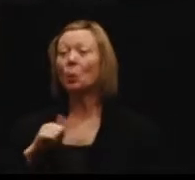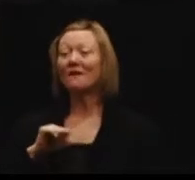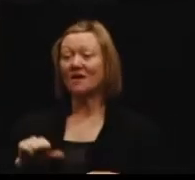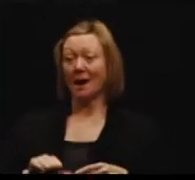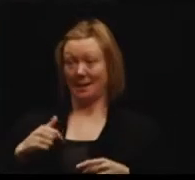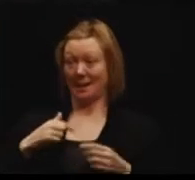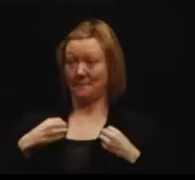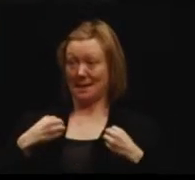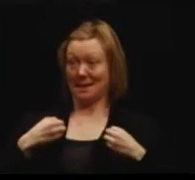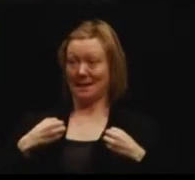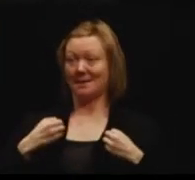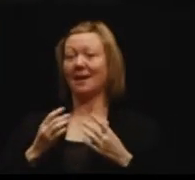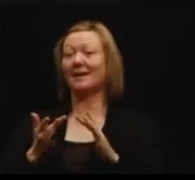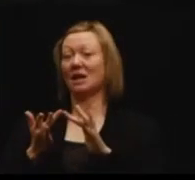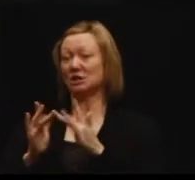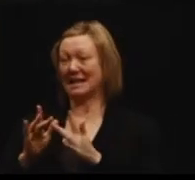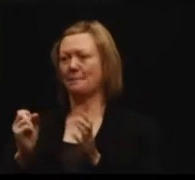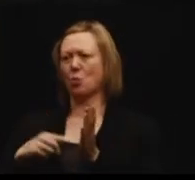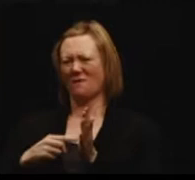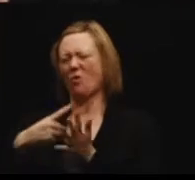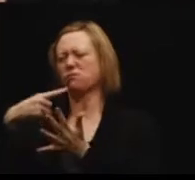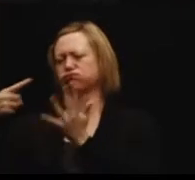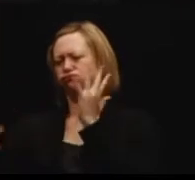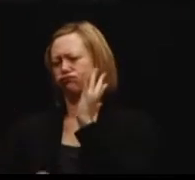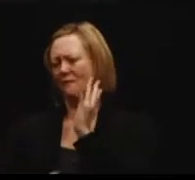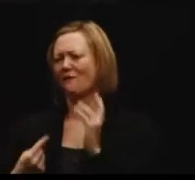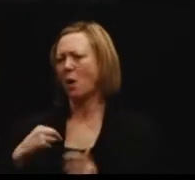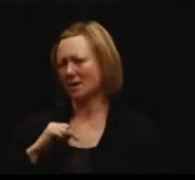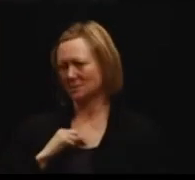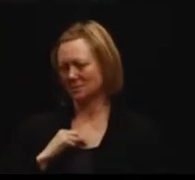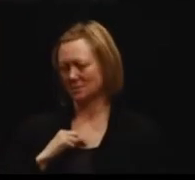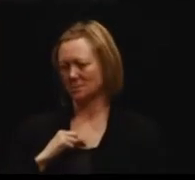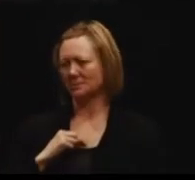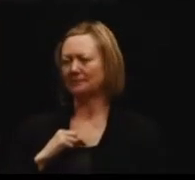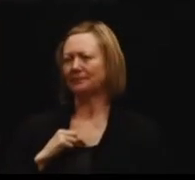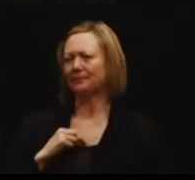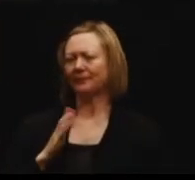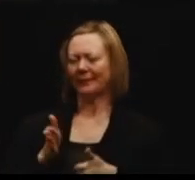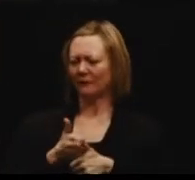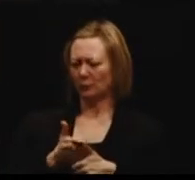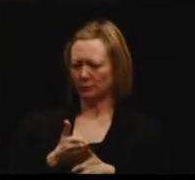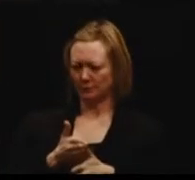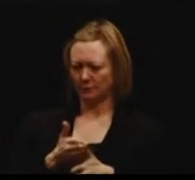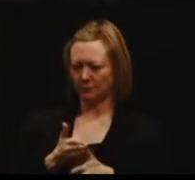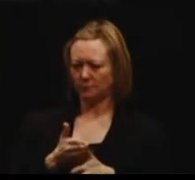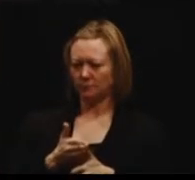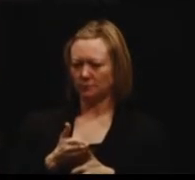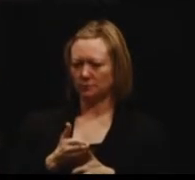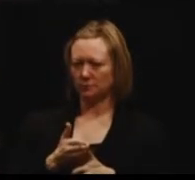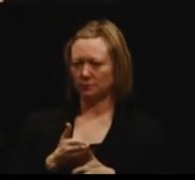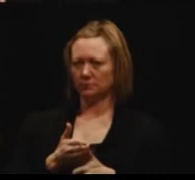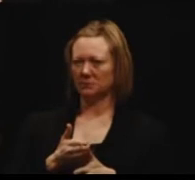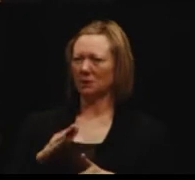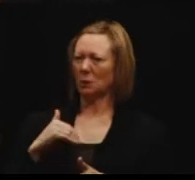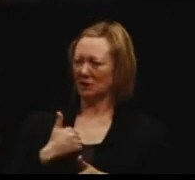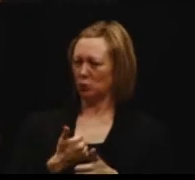of things that the internet's really important for us. Firstly, we need to manage our property,